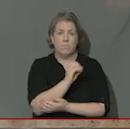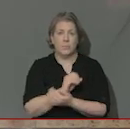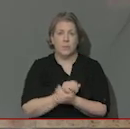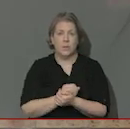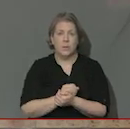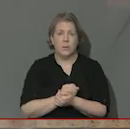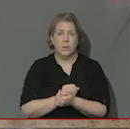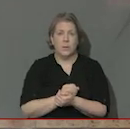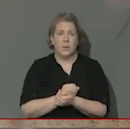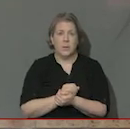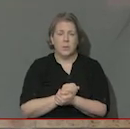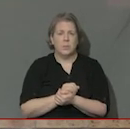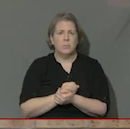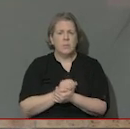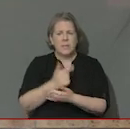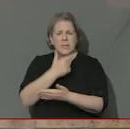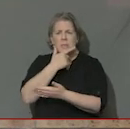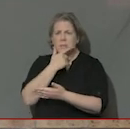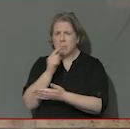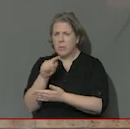And from the 1st of December,